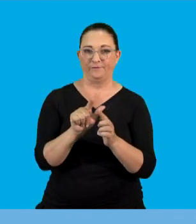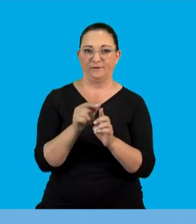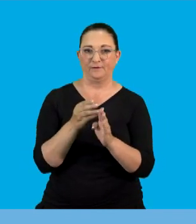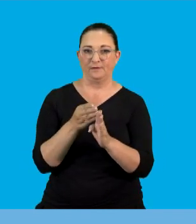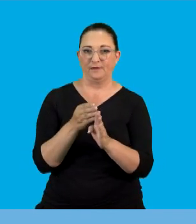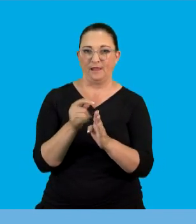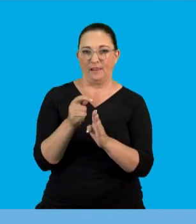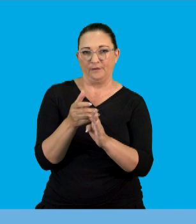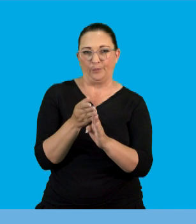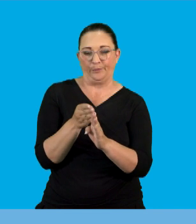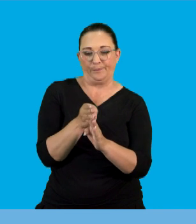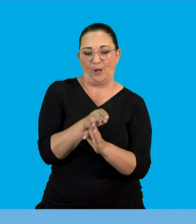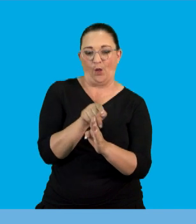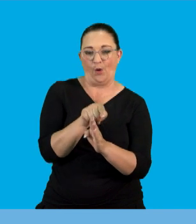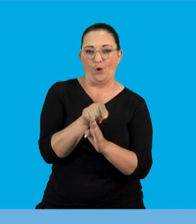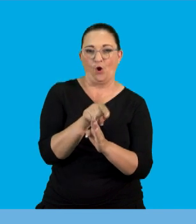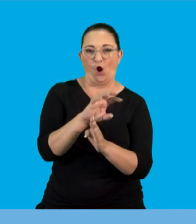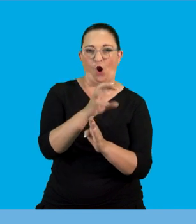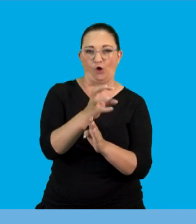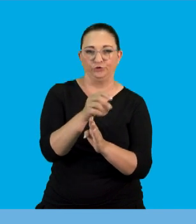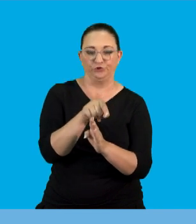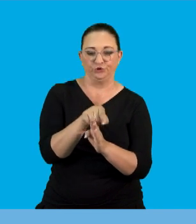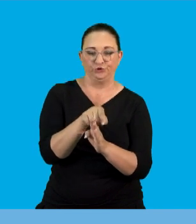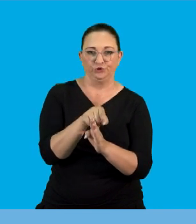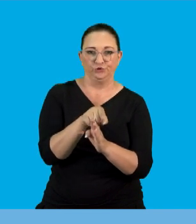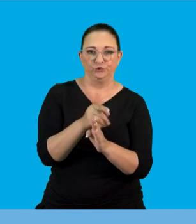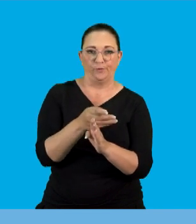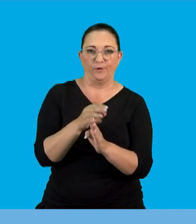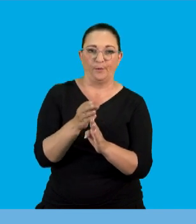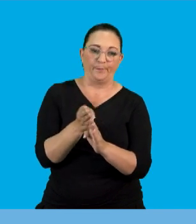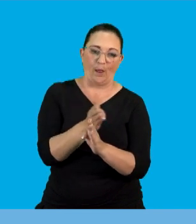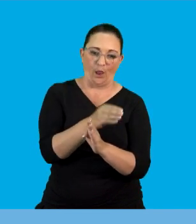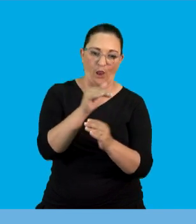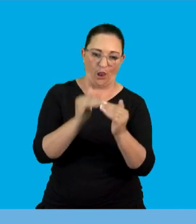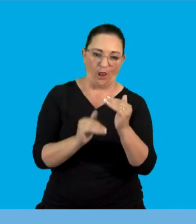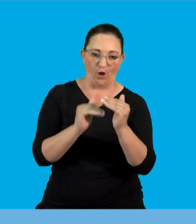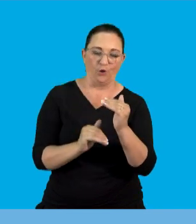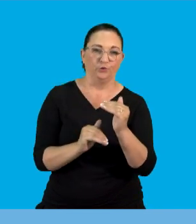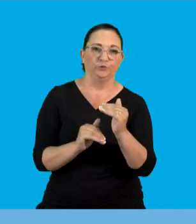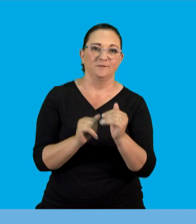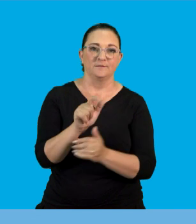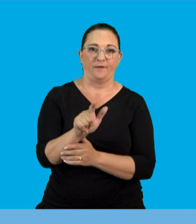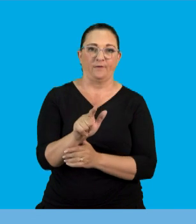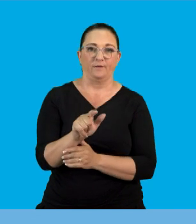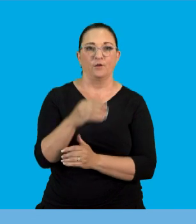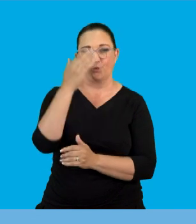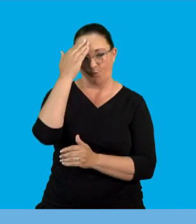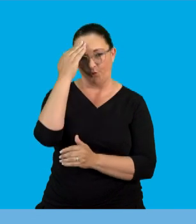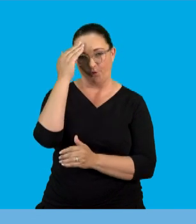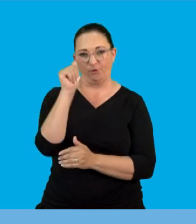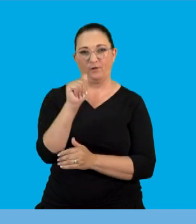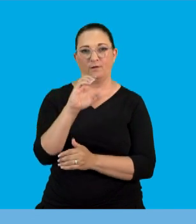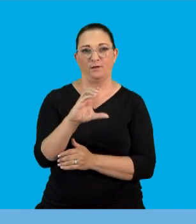7. So orange is just slightly below 7. And if it's below 7, we know that it's acidic. So therefore, the question is